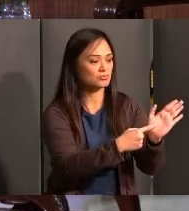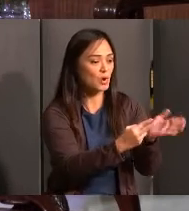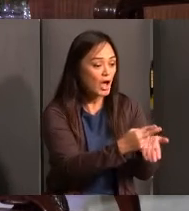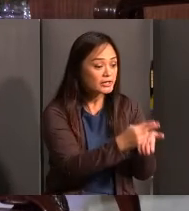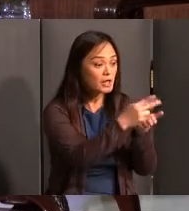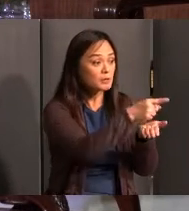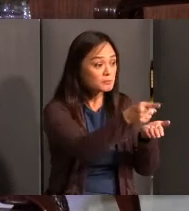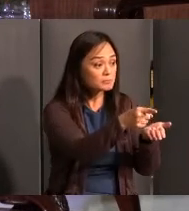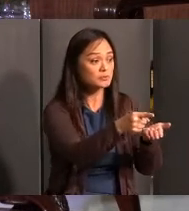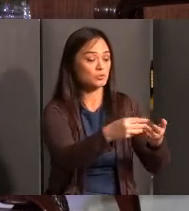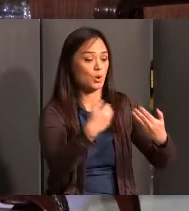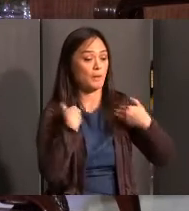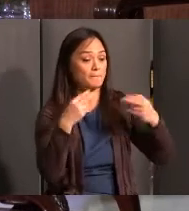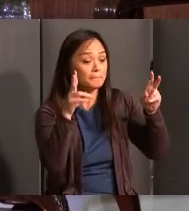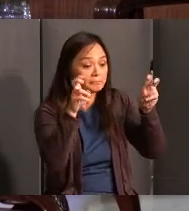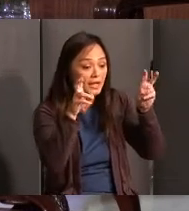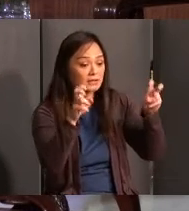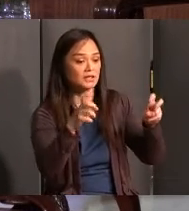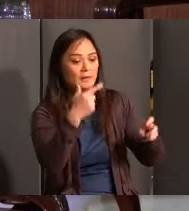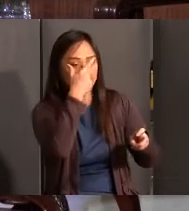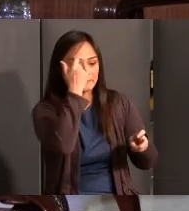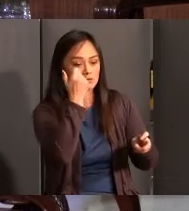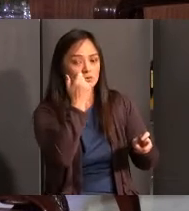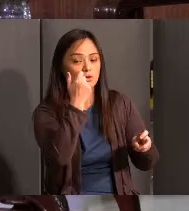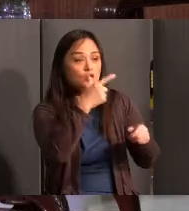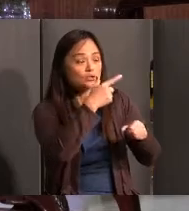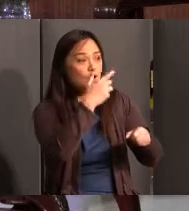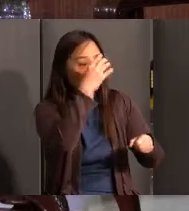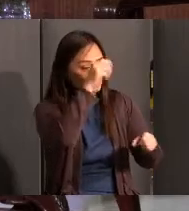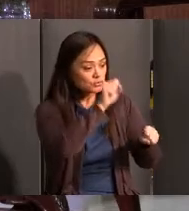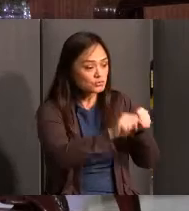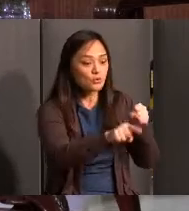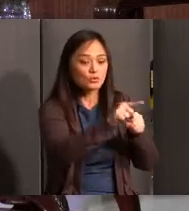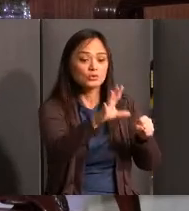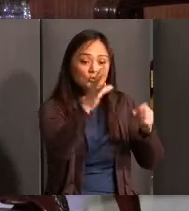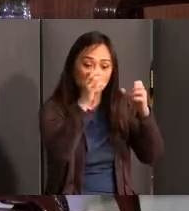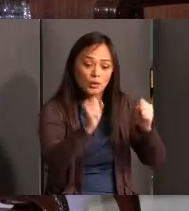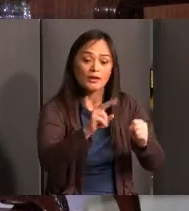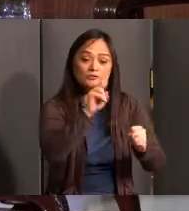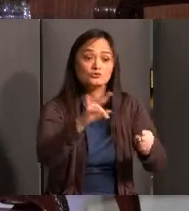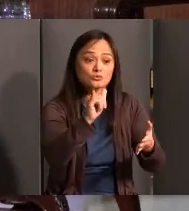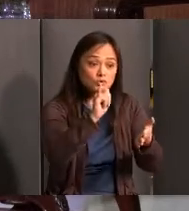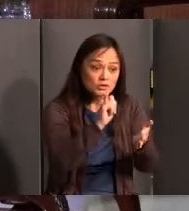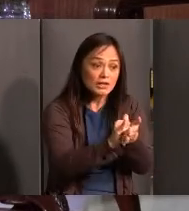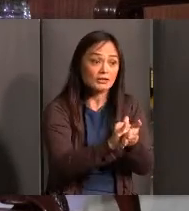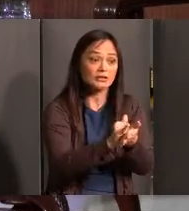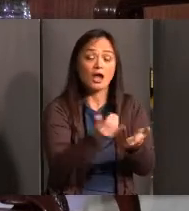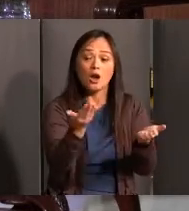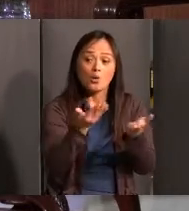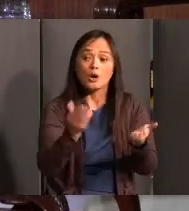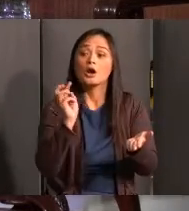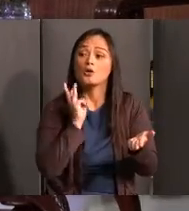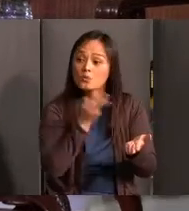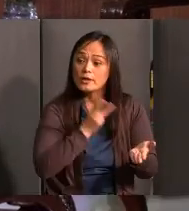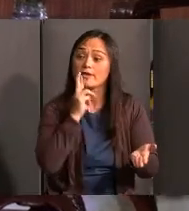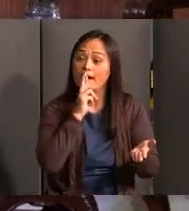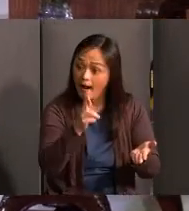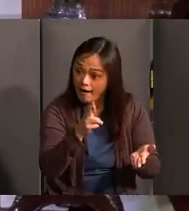tayo? At kung ano man ang tinatanggap natin sa Panginoon, we use that so that we can be used wherever we